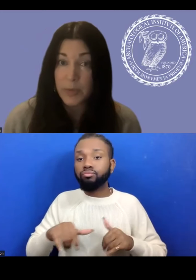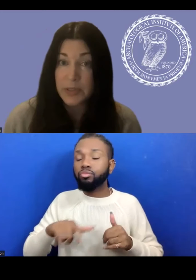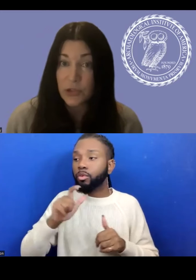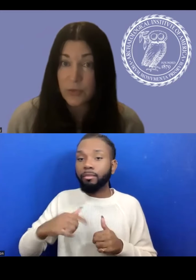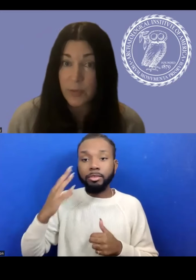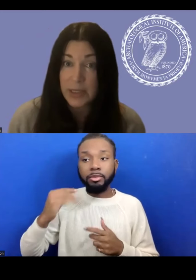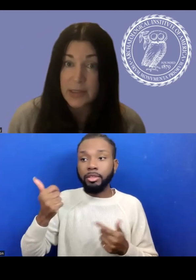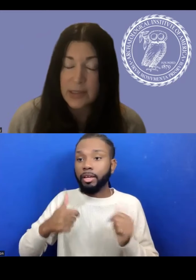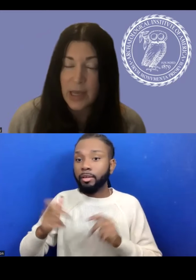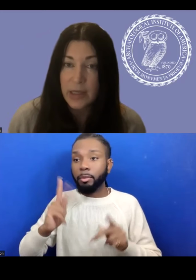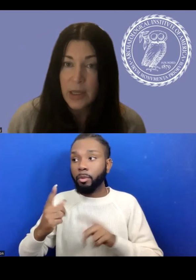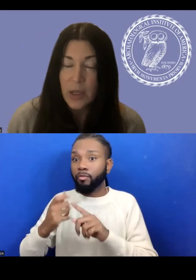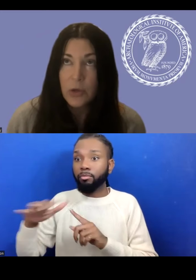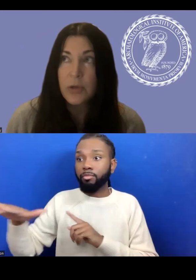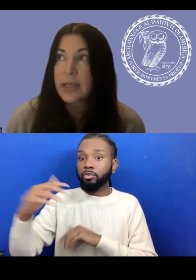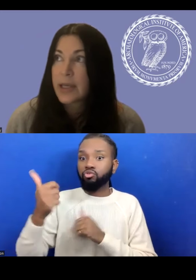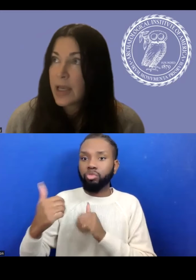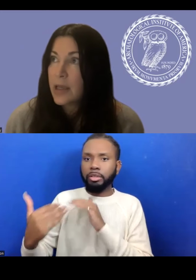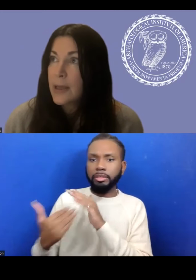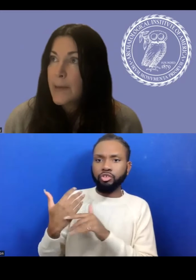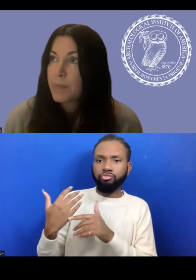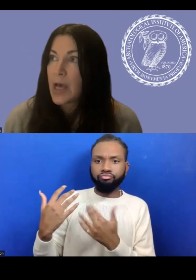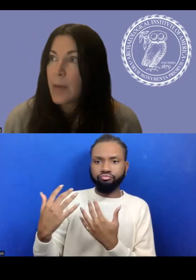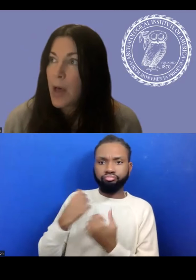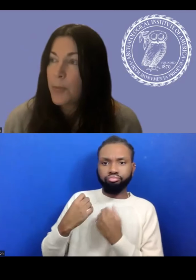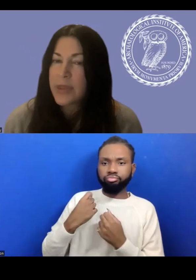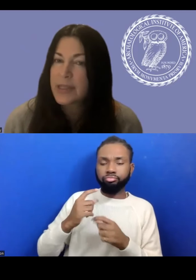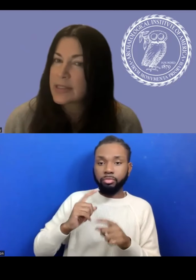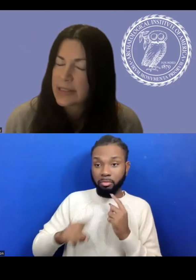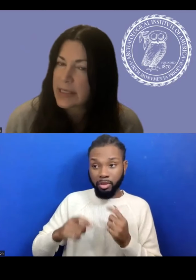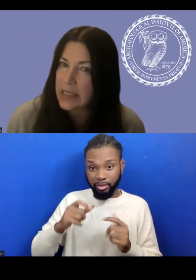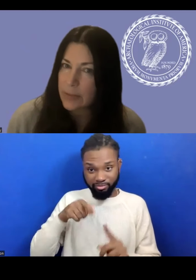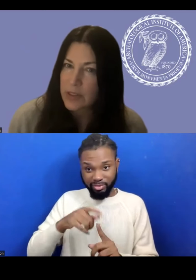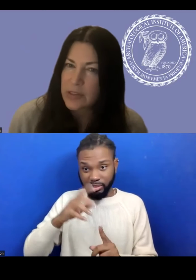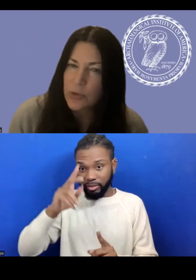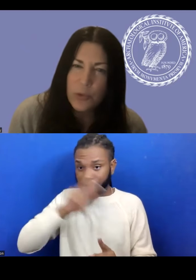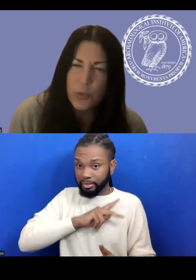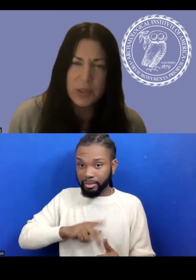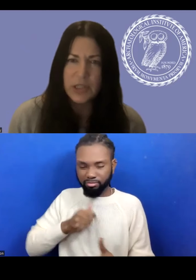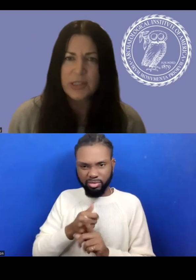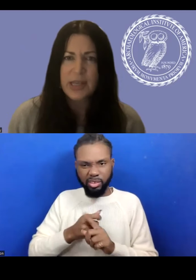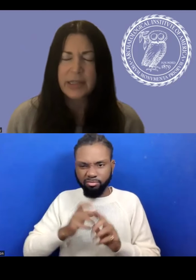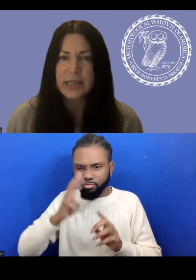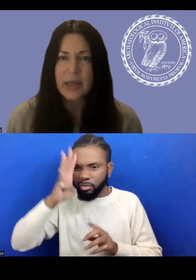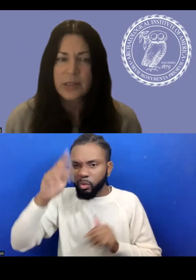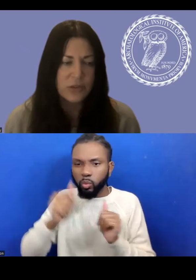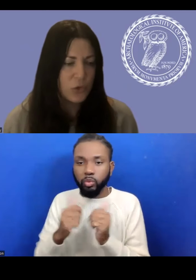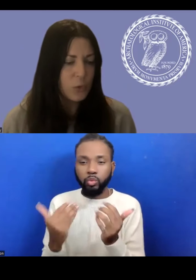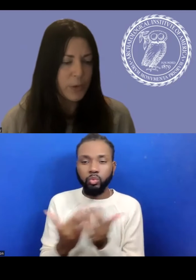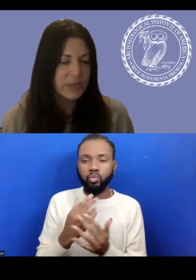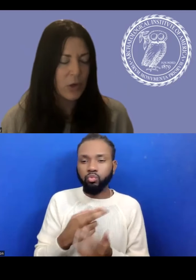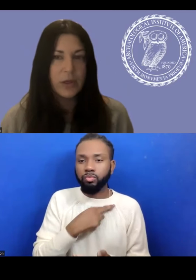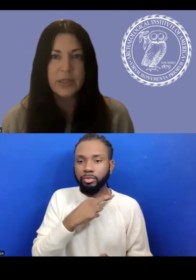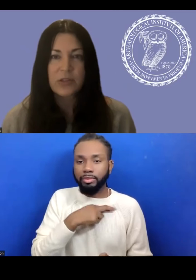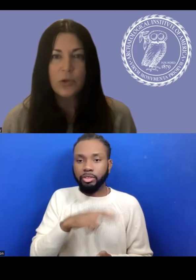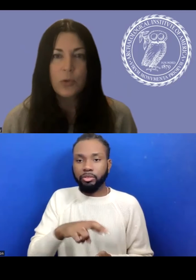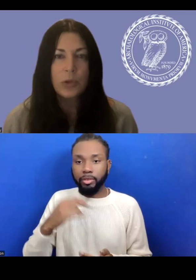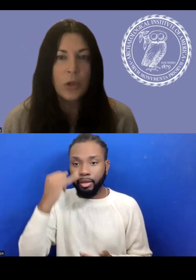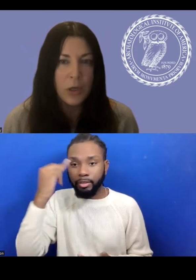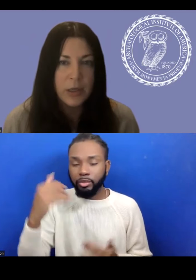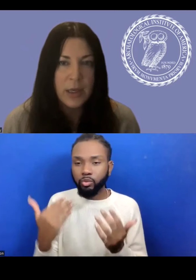much competition from the inside, could a king come up with this scheme, this new religious idea, this new persona,